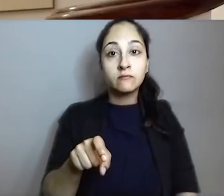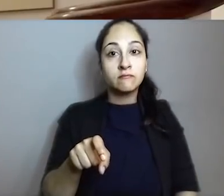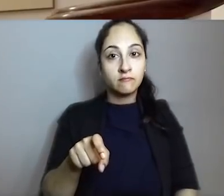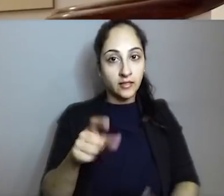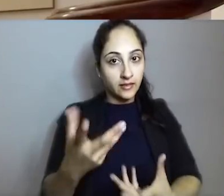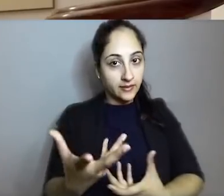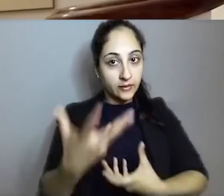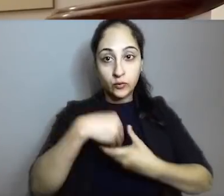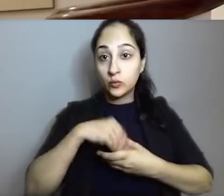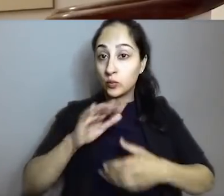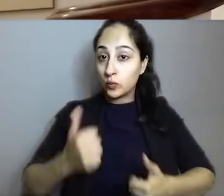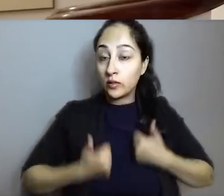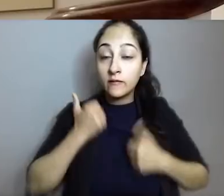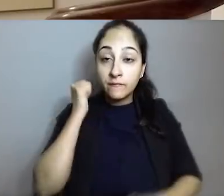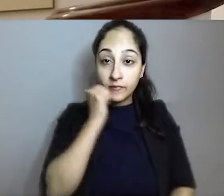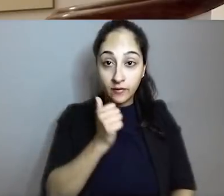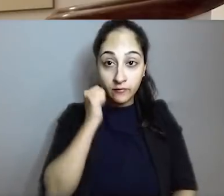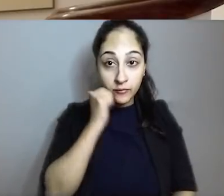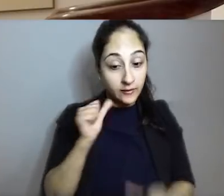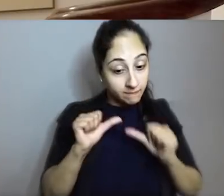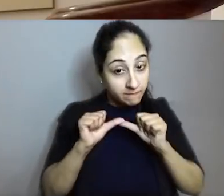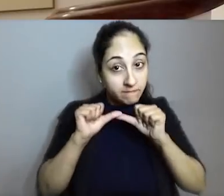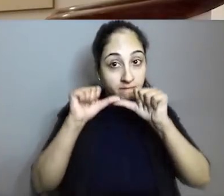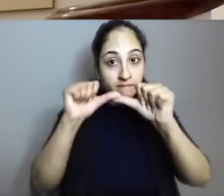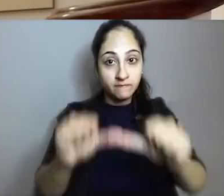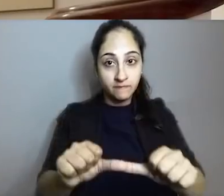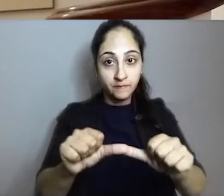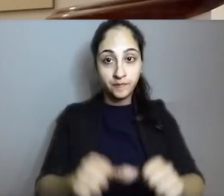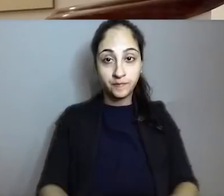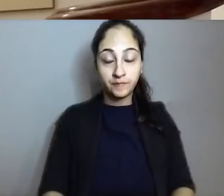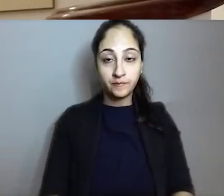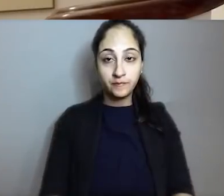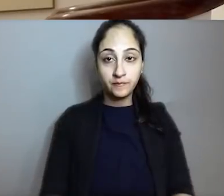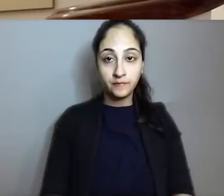as part of normal life for some time to come.